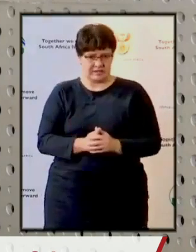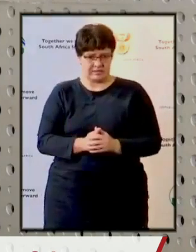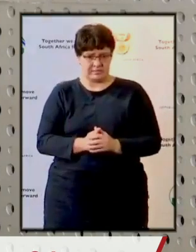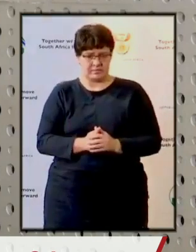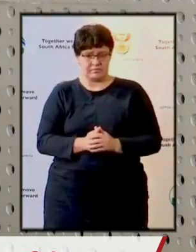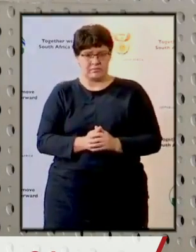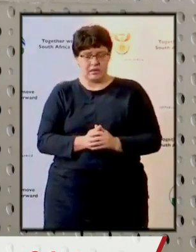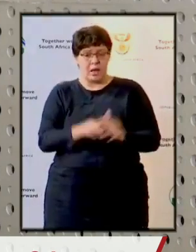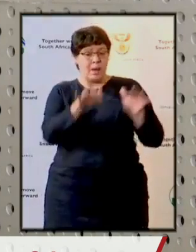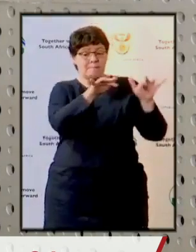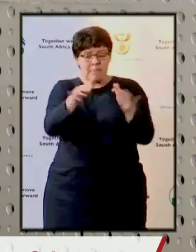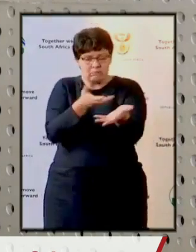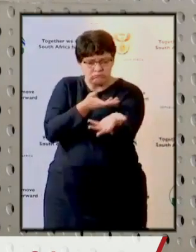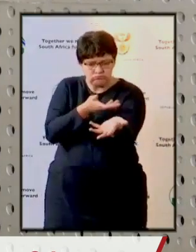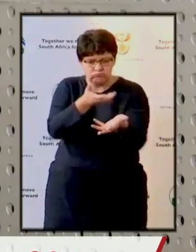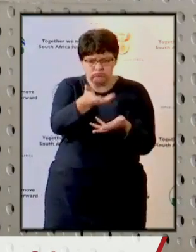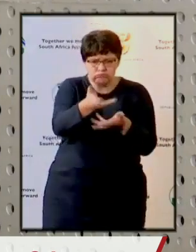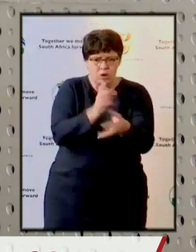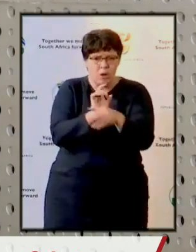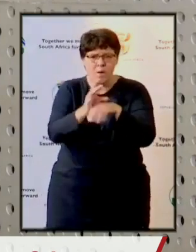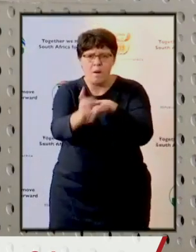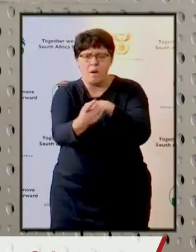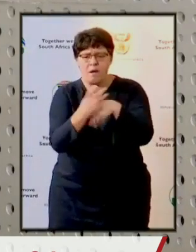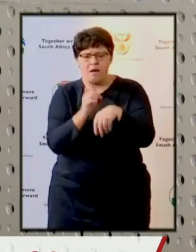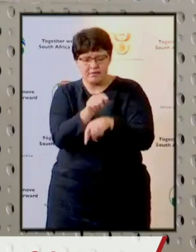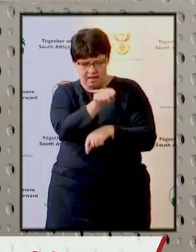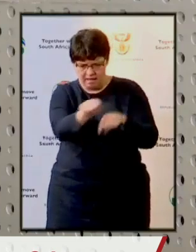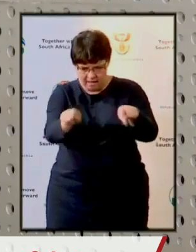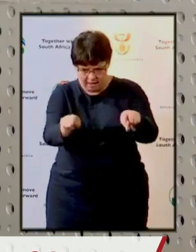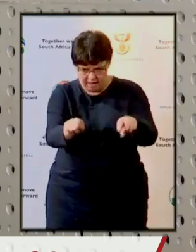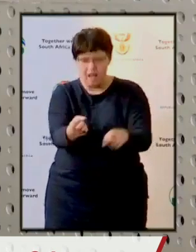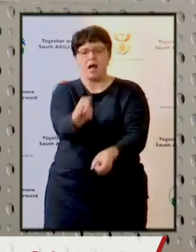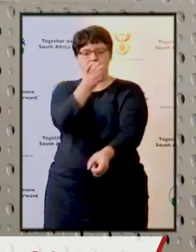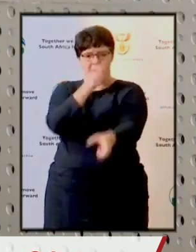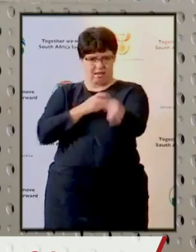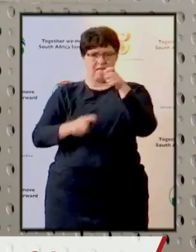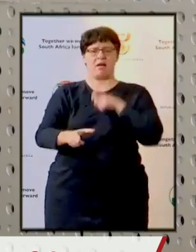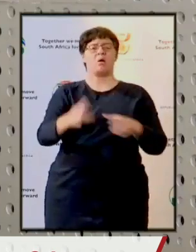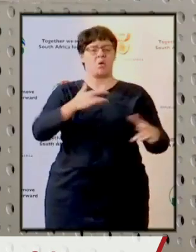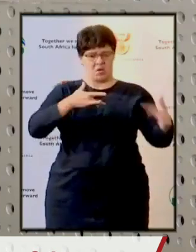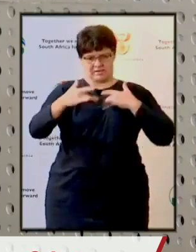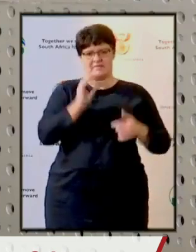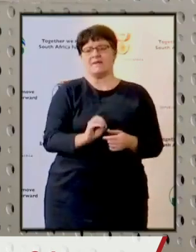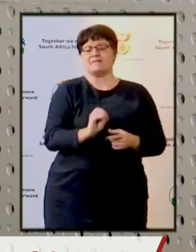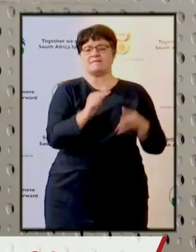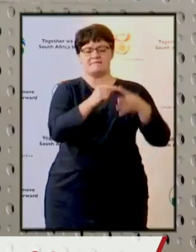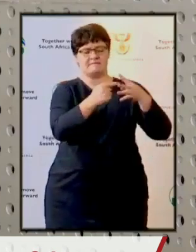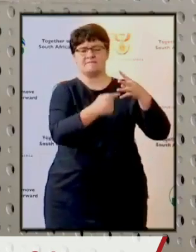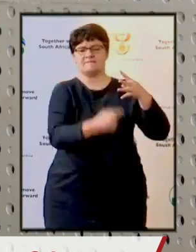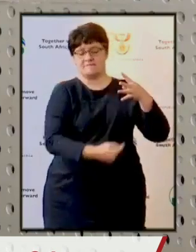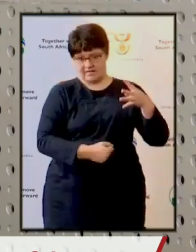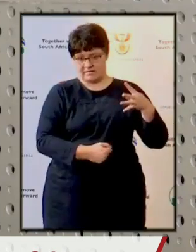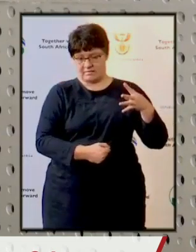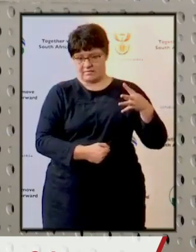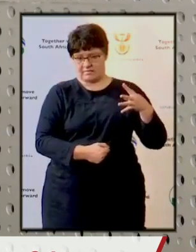public consultation allowed those concerns to be raised with government. In all, just